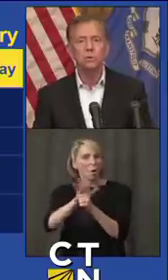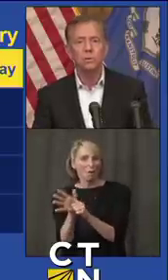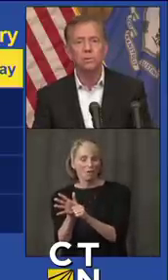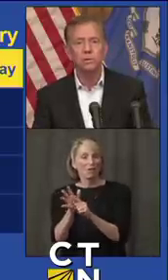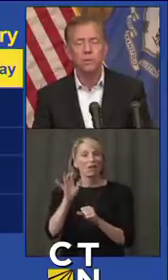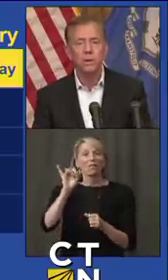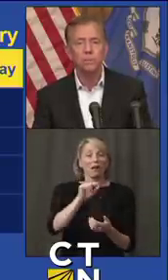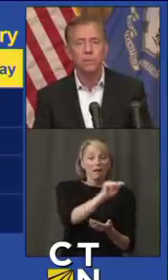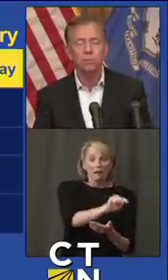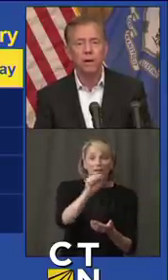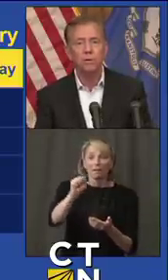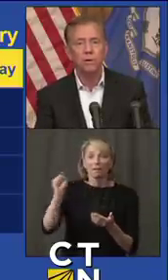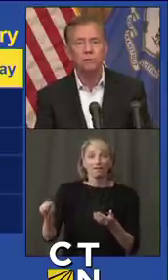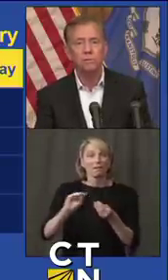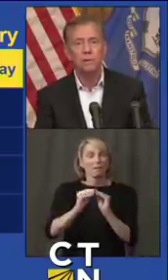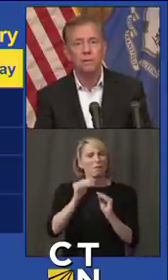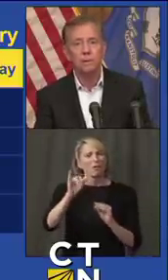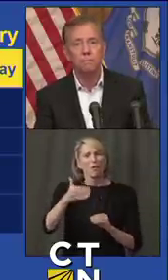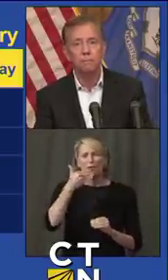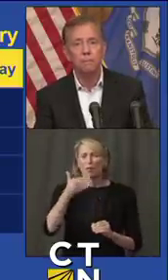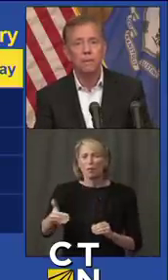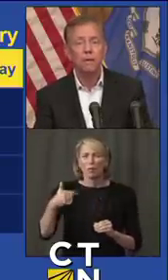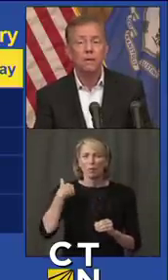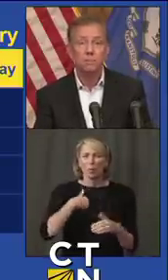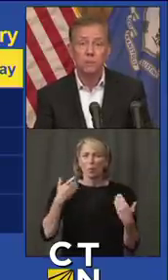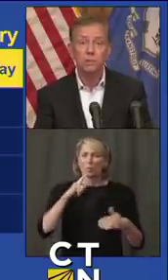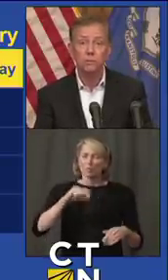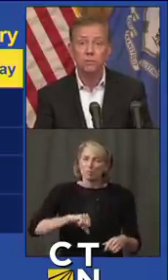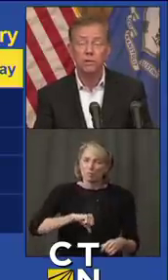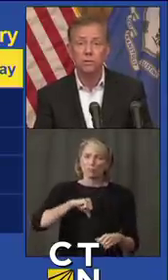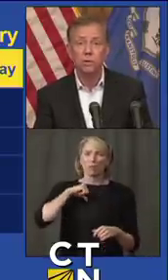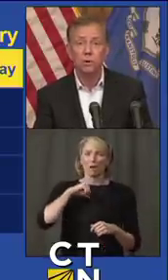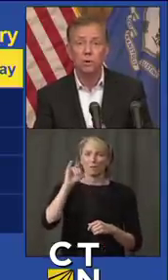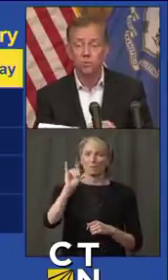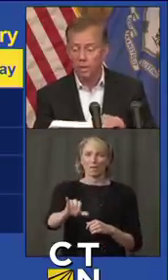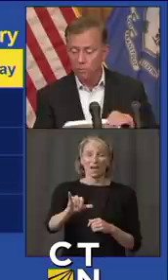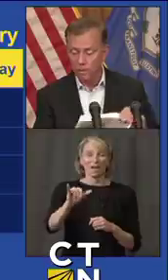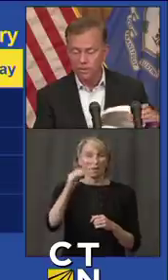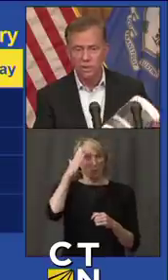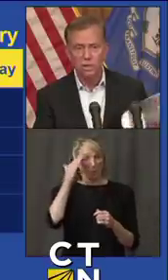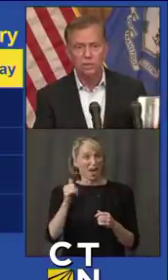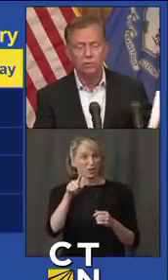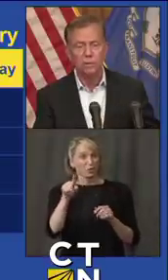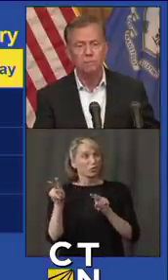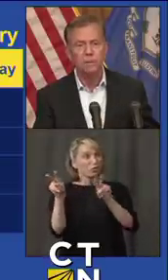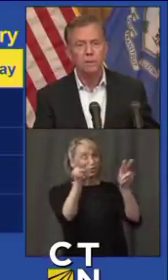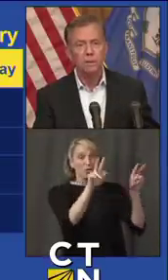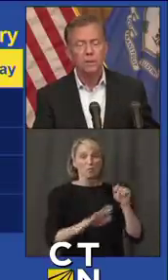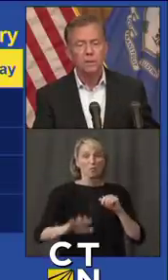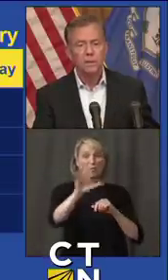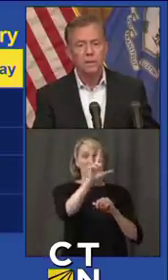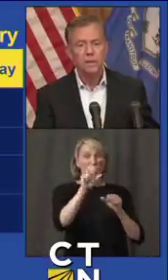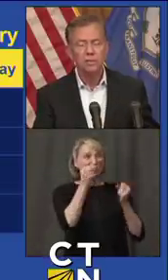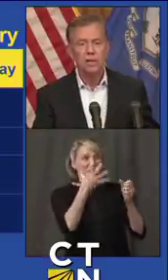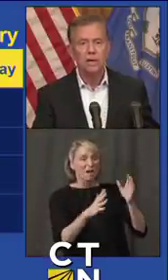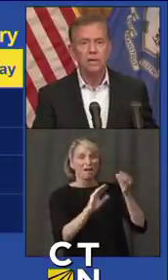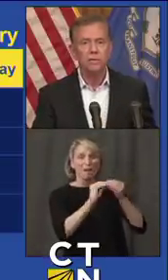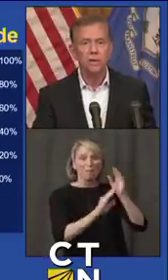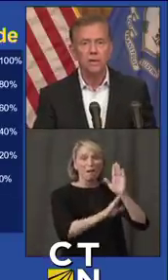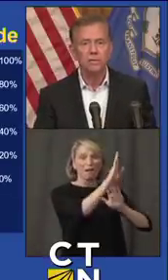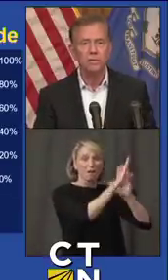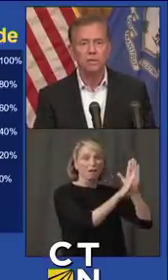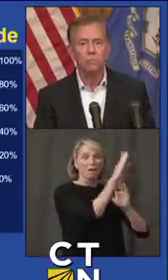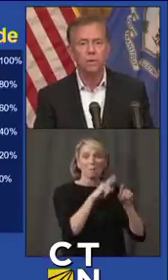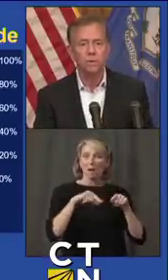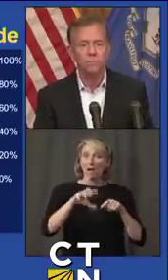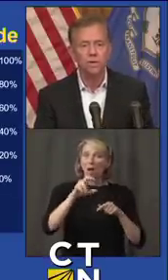these are all numbers we can be proud of, especially when you see what's going on around the rest of the country. The next slide, I